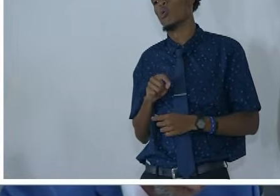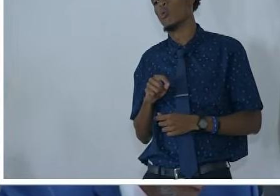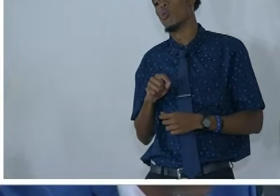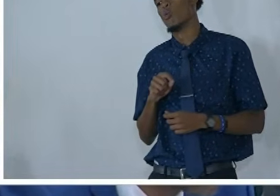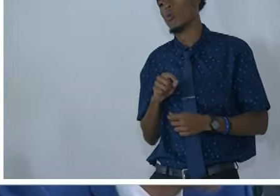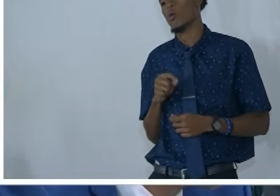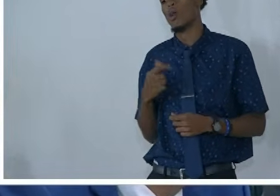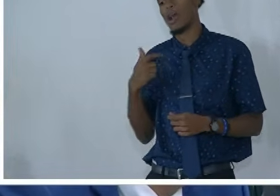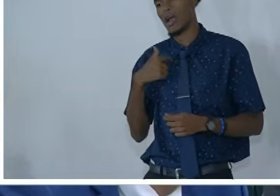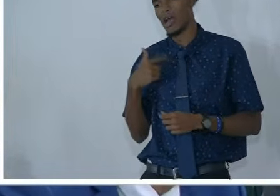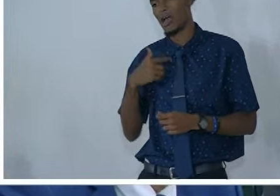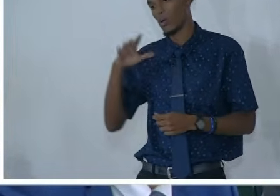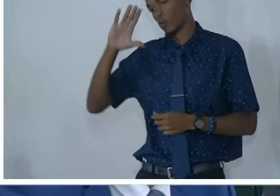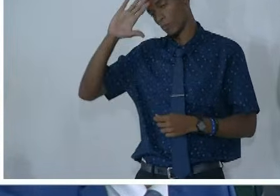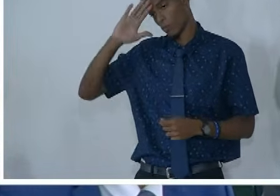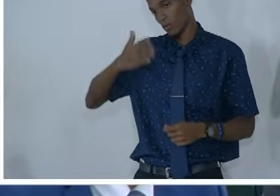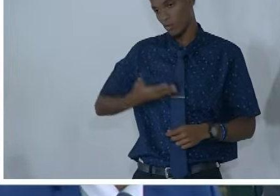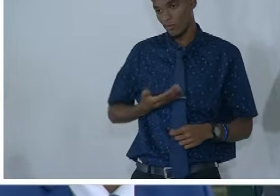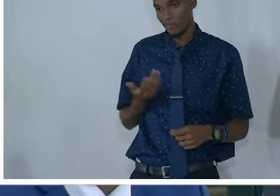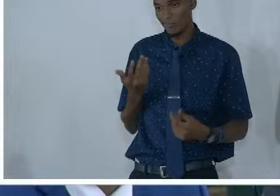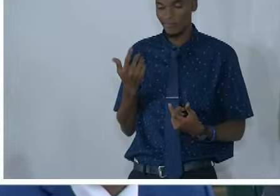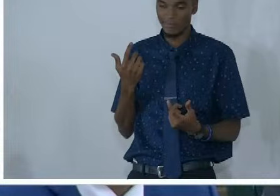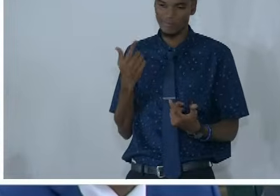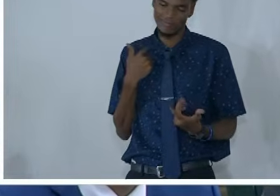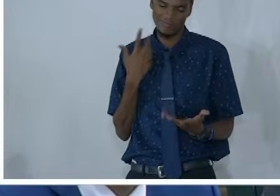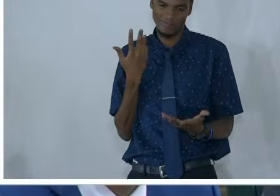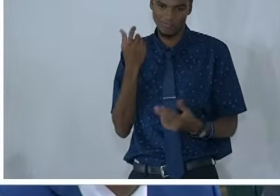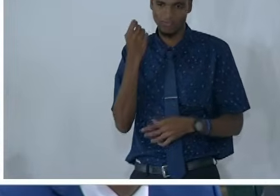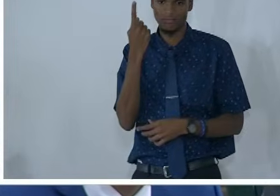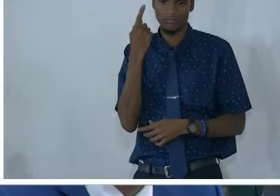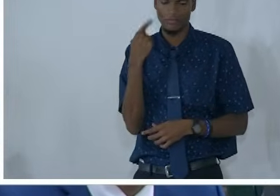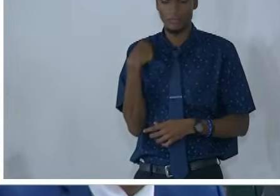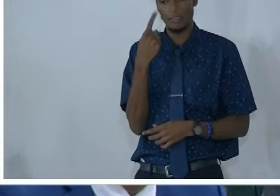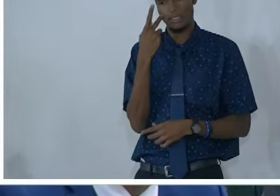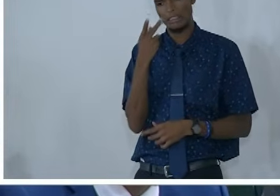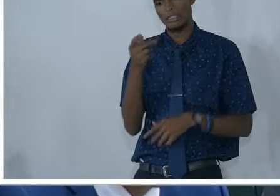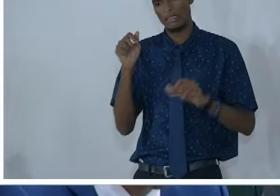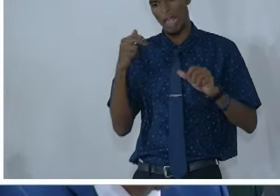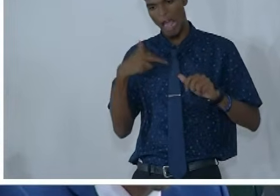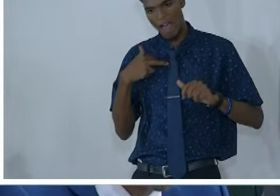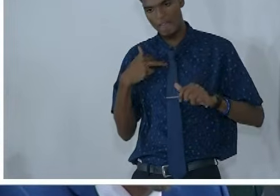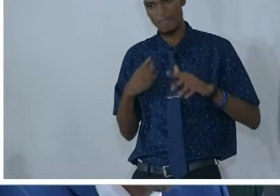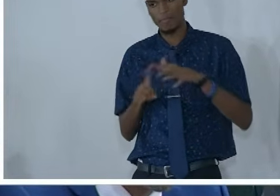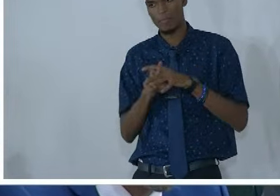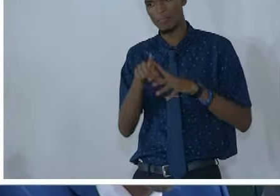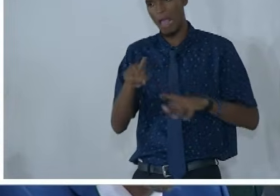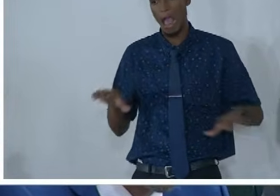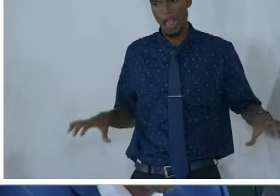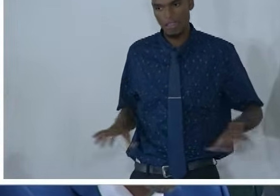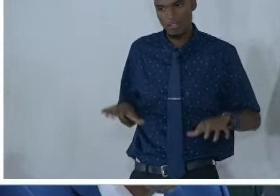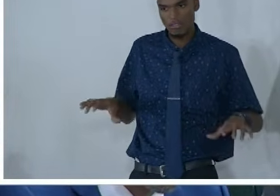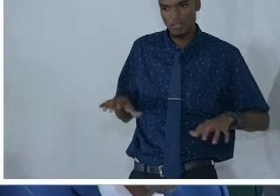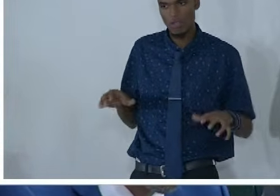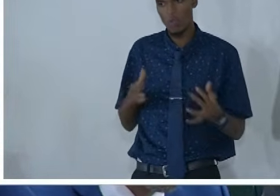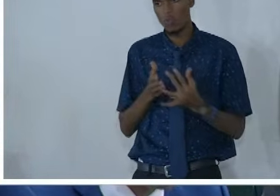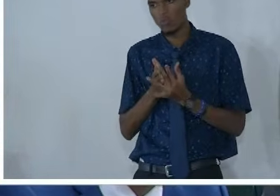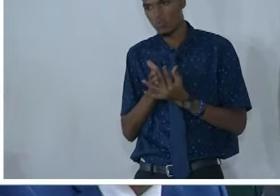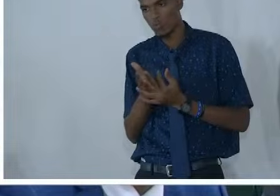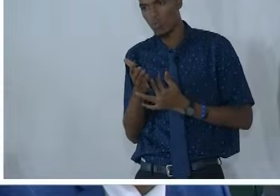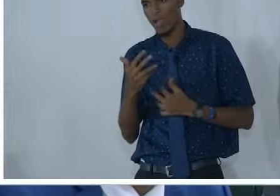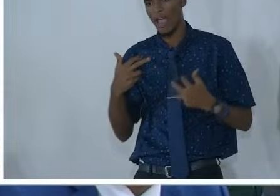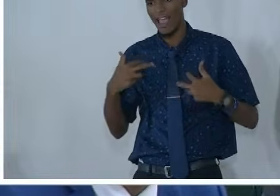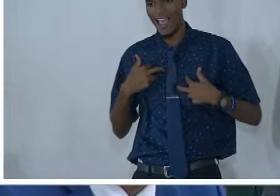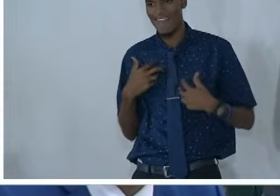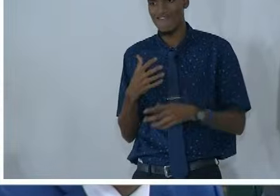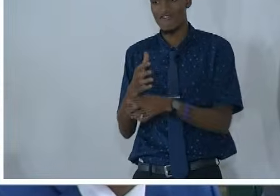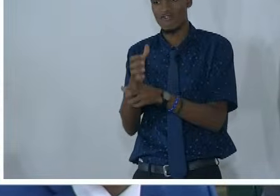I welcome the fact that we may see some action in terms of the accelerated